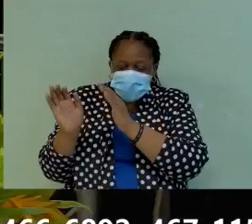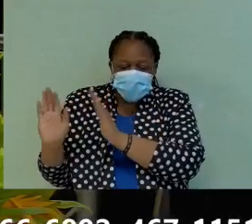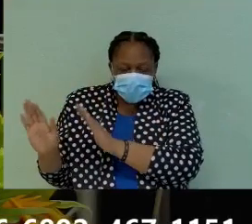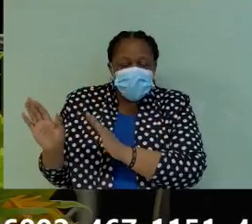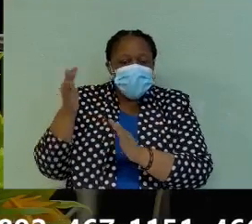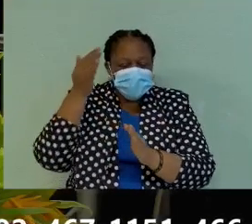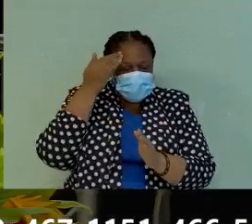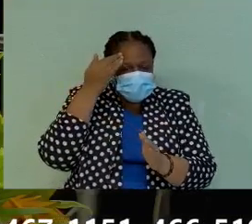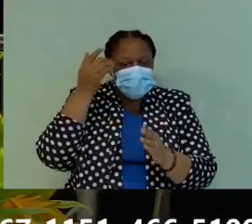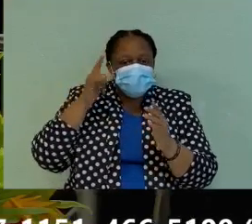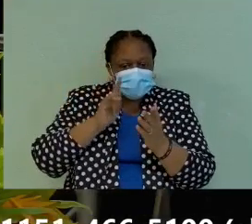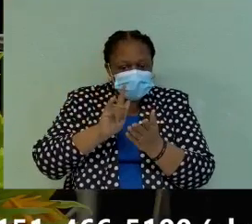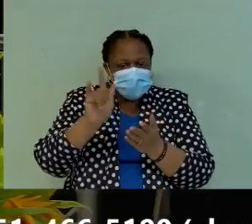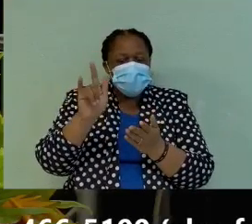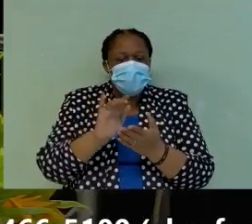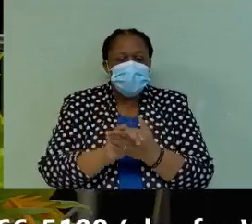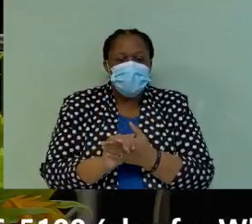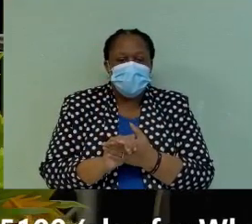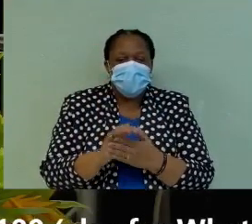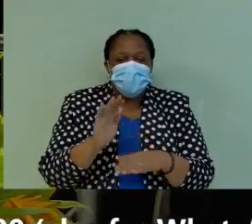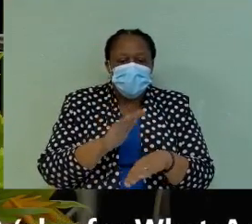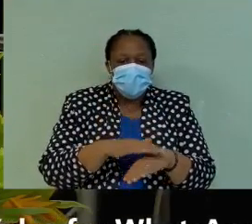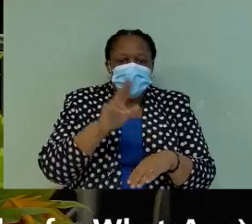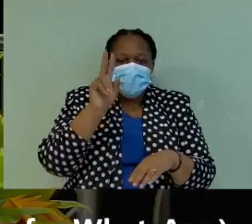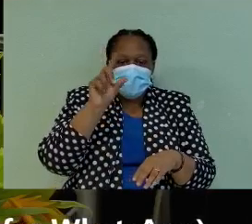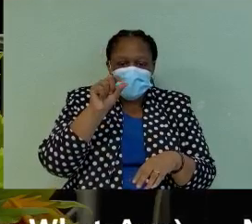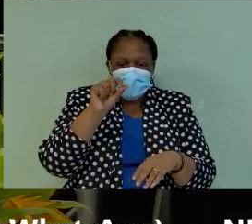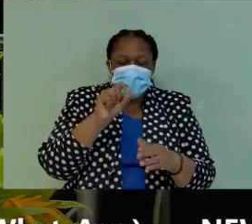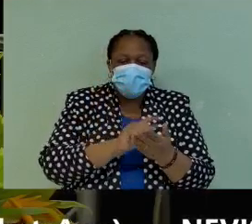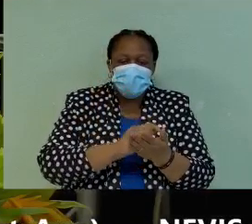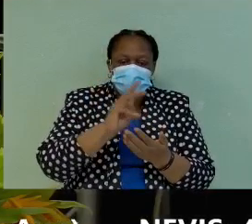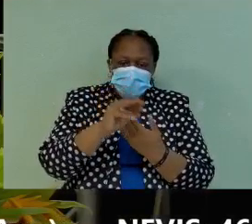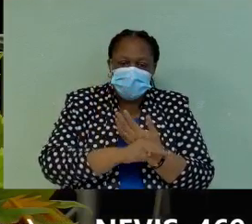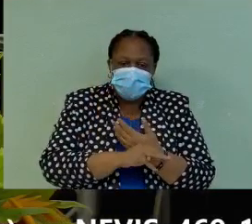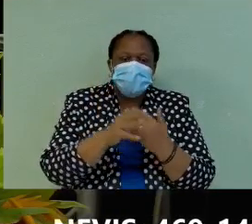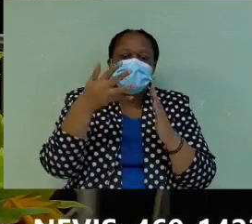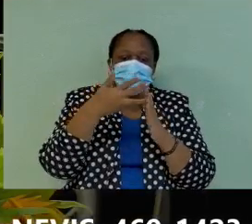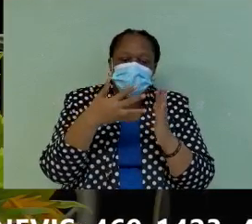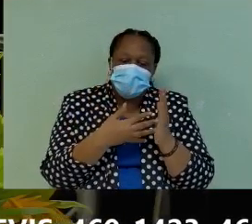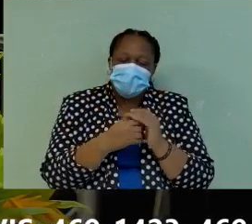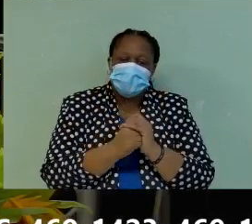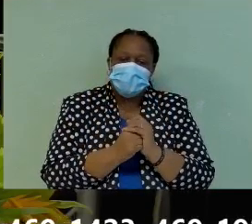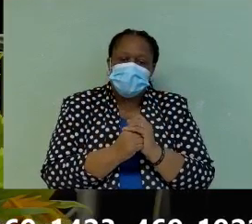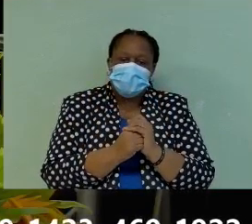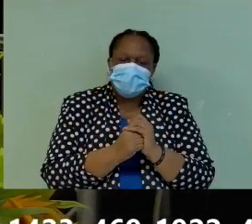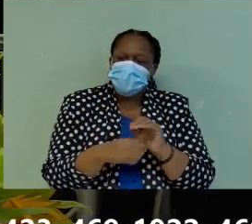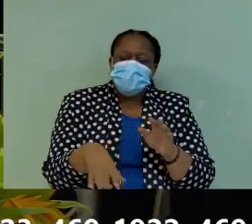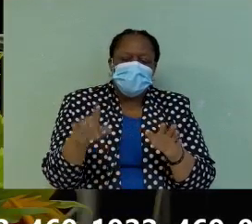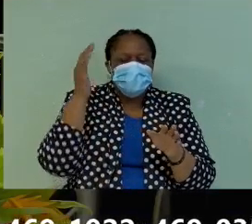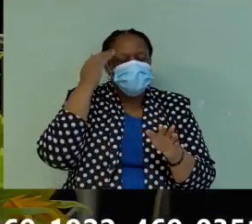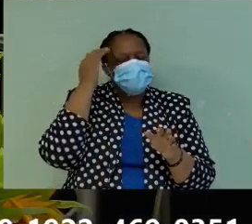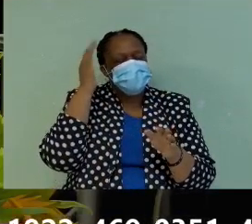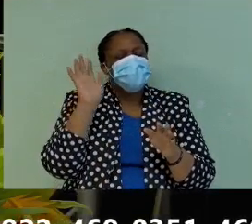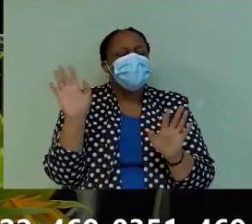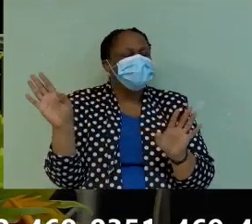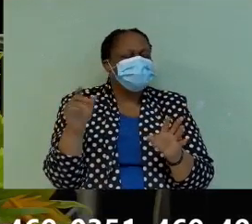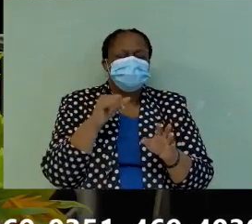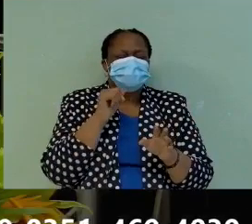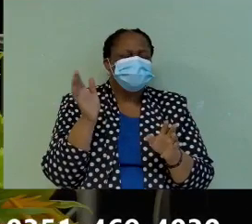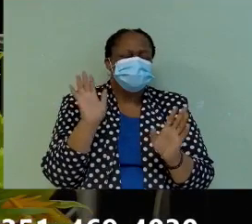travel. On the 20th of March, I was tested for COVID-19. I was pretty certain that this was out